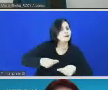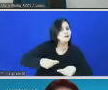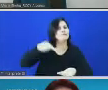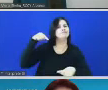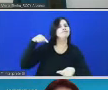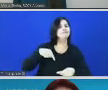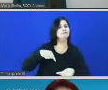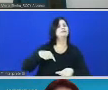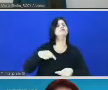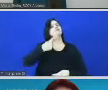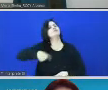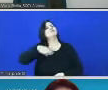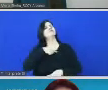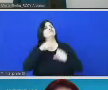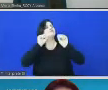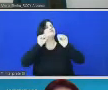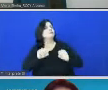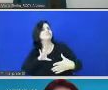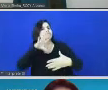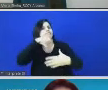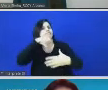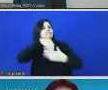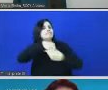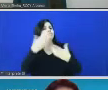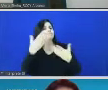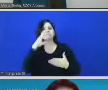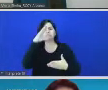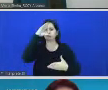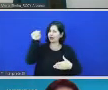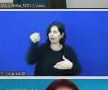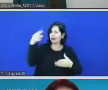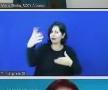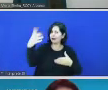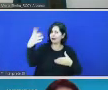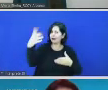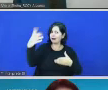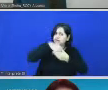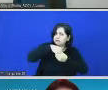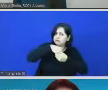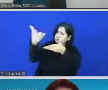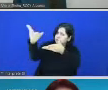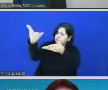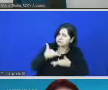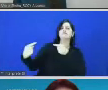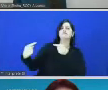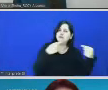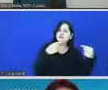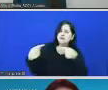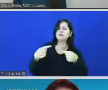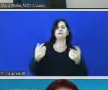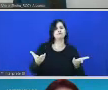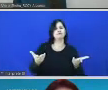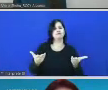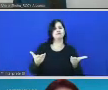Because when we insist on actually bringing girls and women's right to the table,